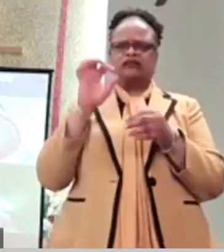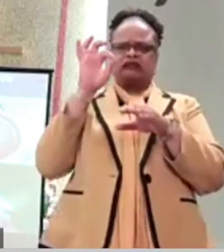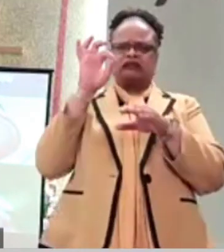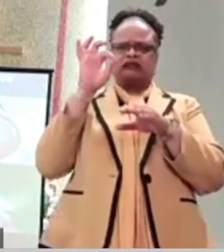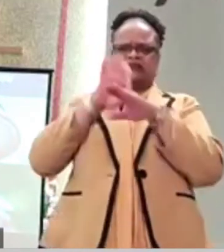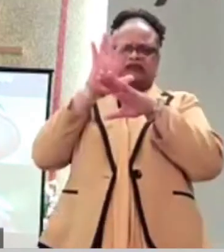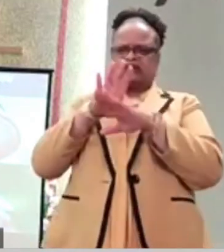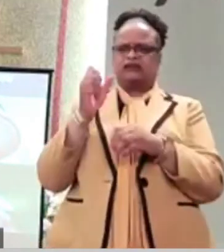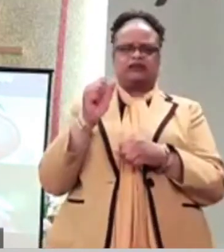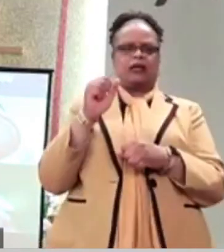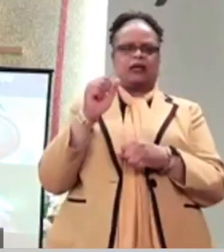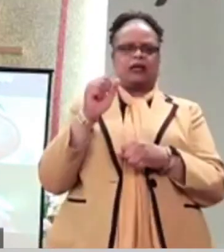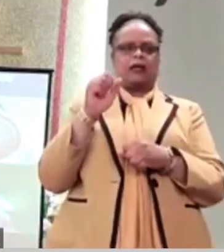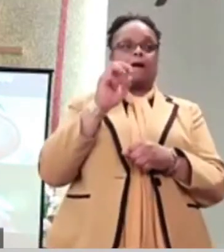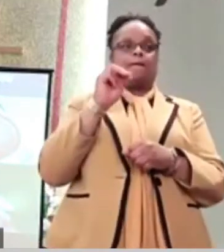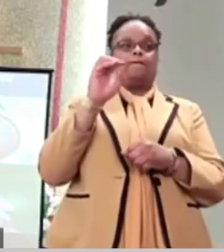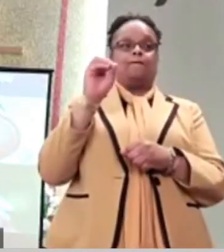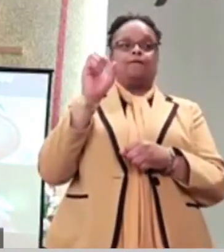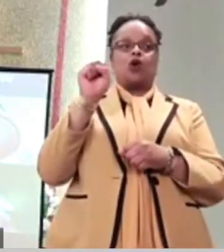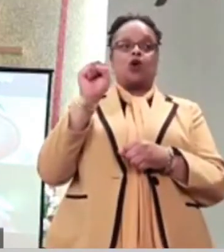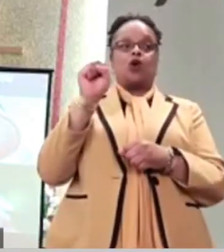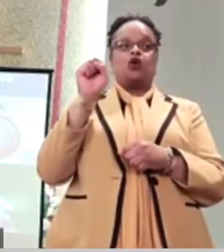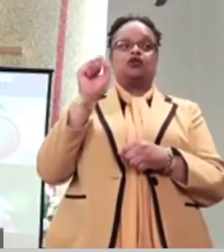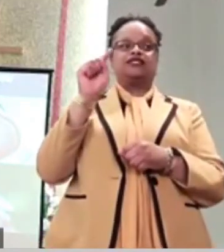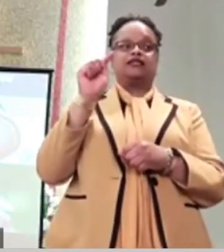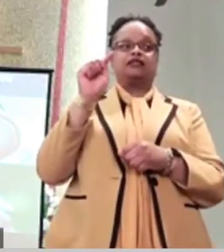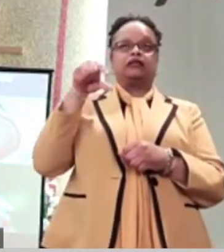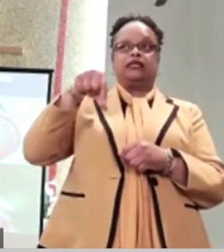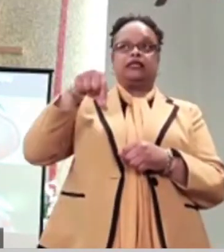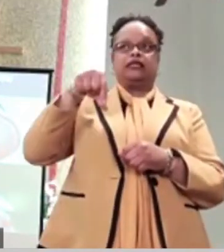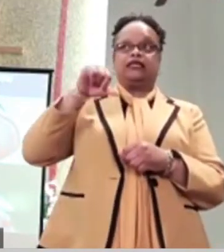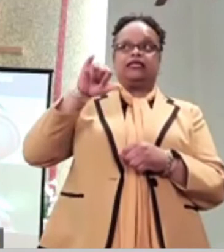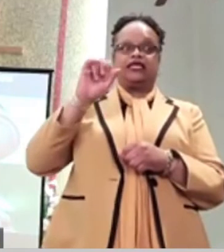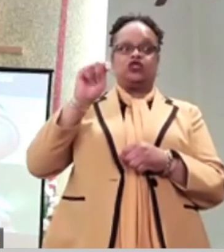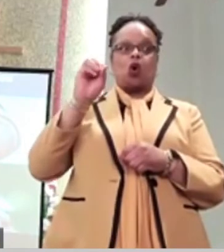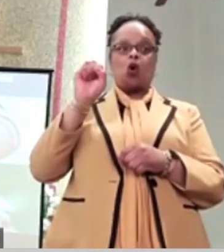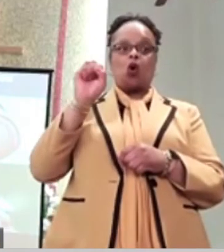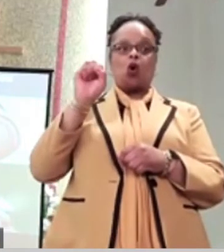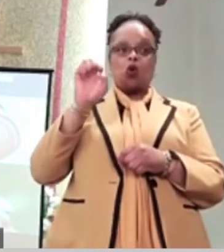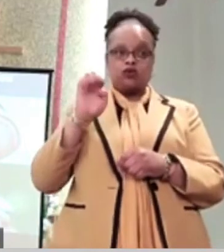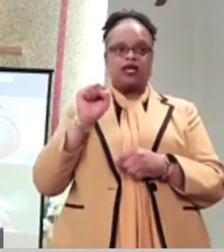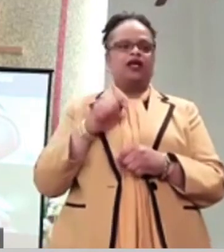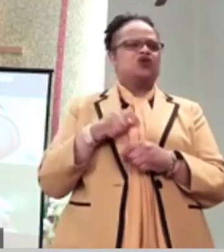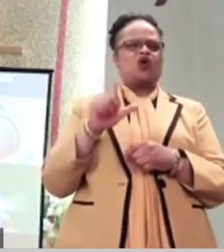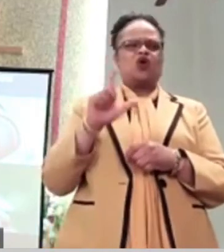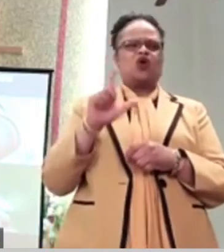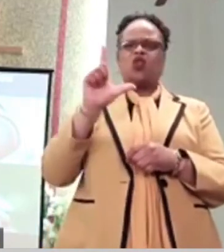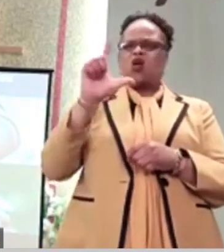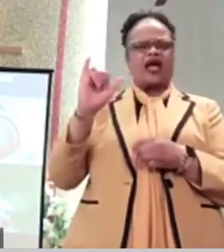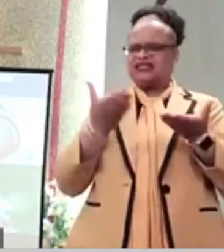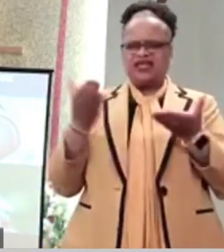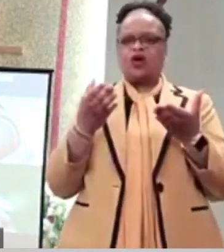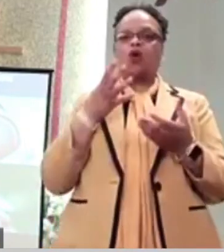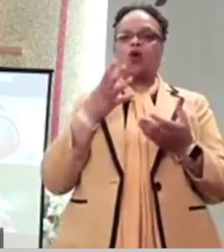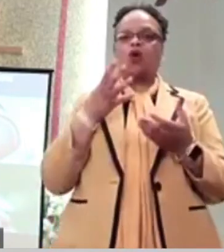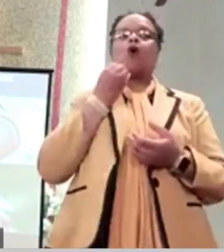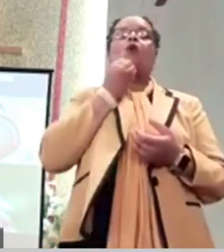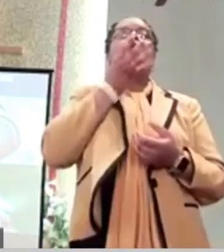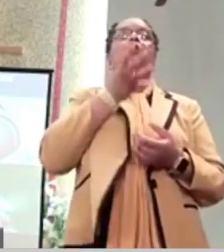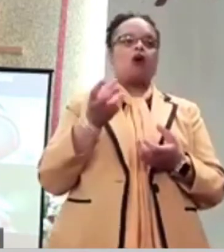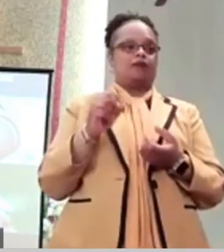in the Lord's Supper. With the warmer temperatures beginning to start in Long Island, there's one guarantee that soon